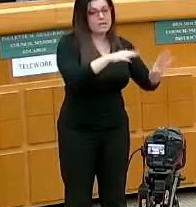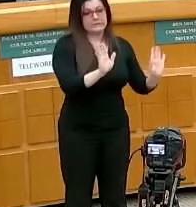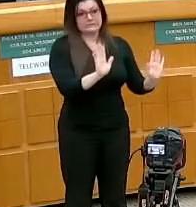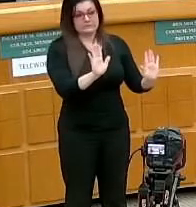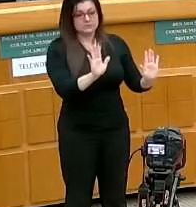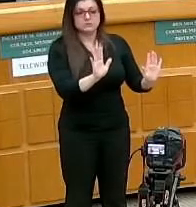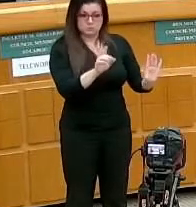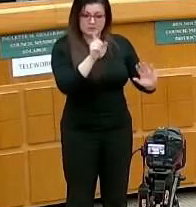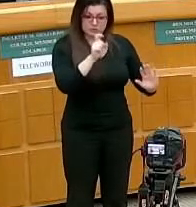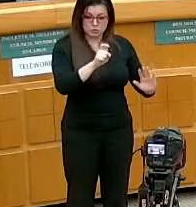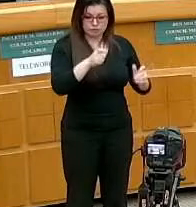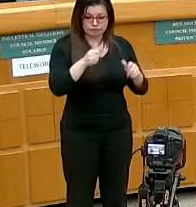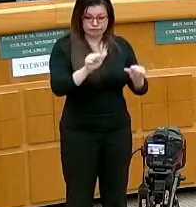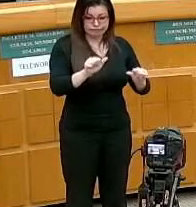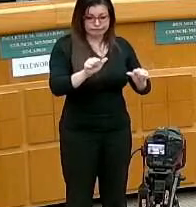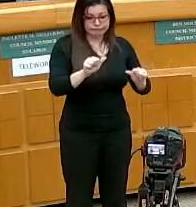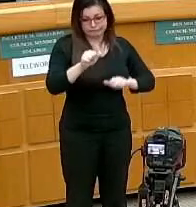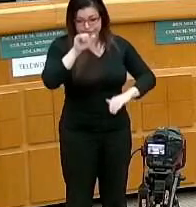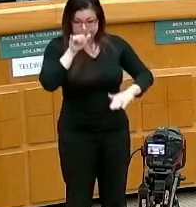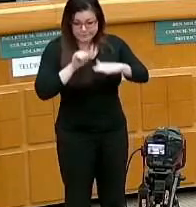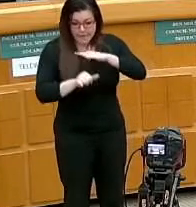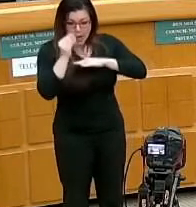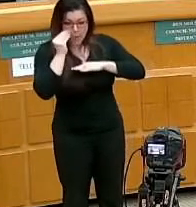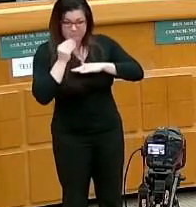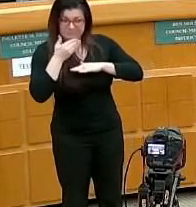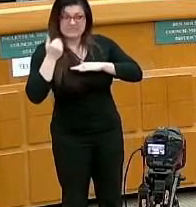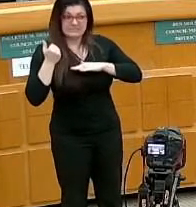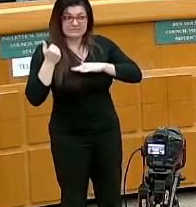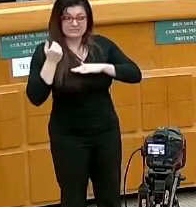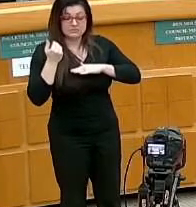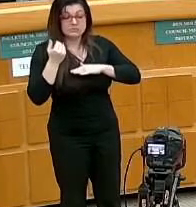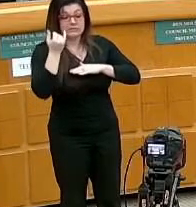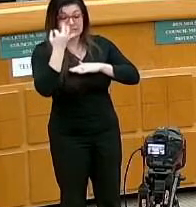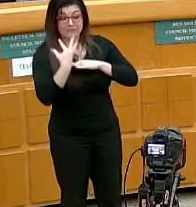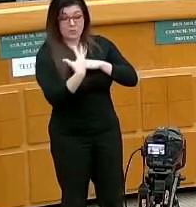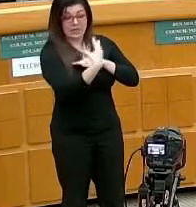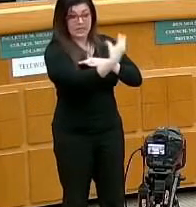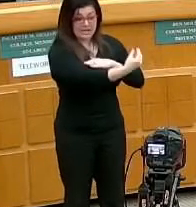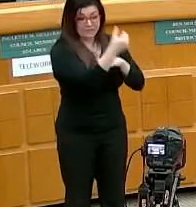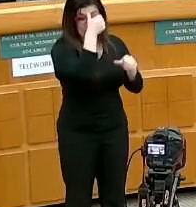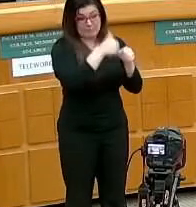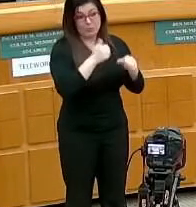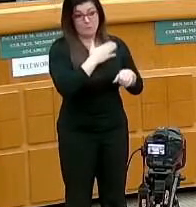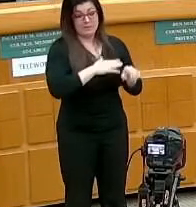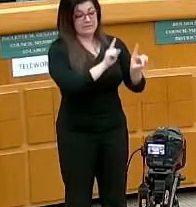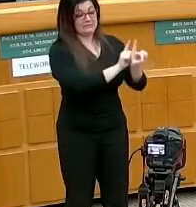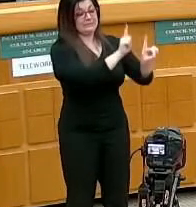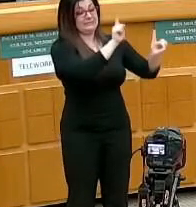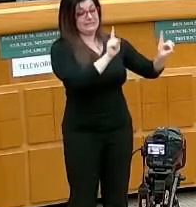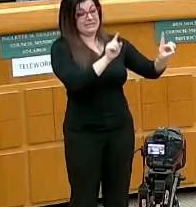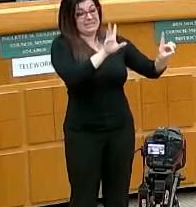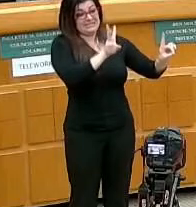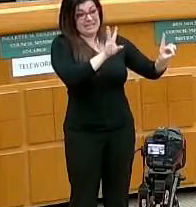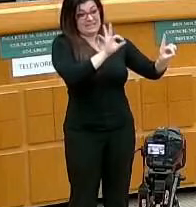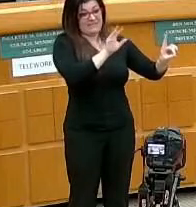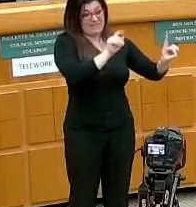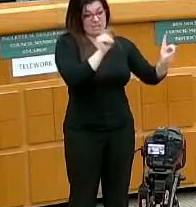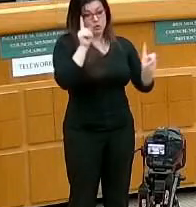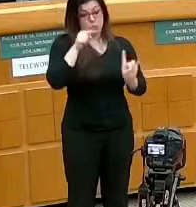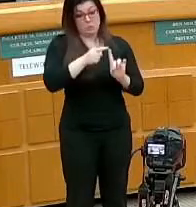and really that's the best place for us to be. But if we do get out, stay 6 to 10 to 12 feet away from that next